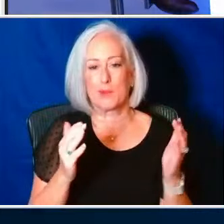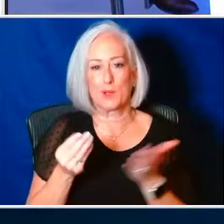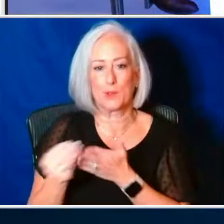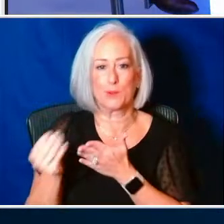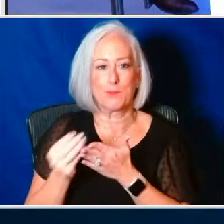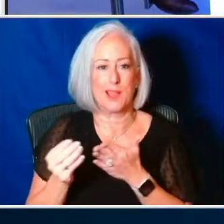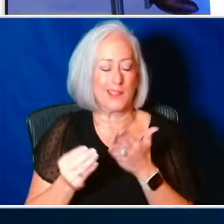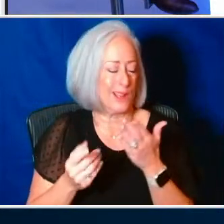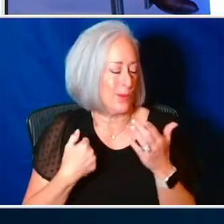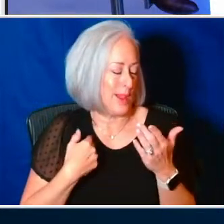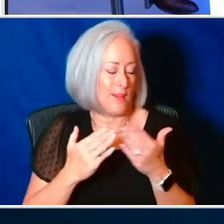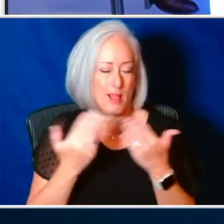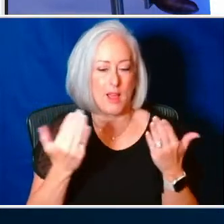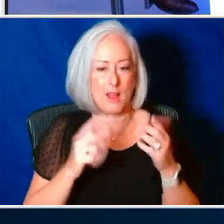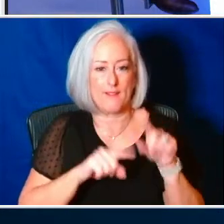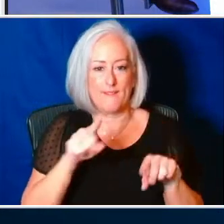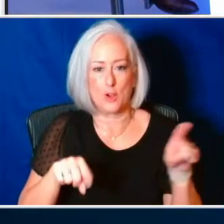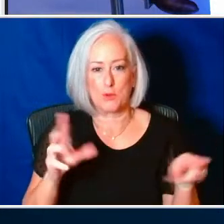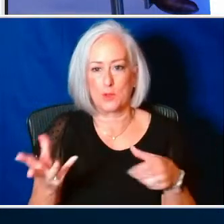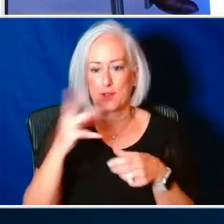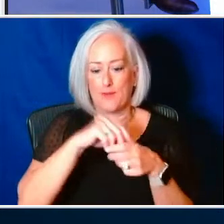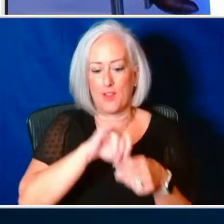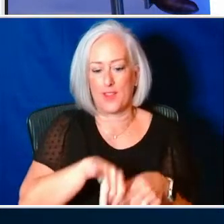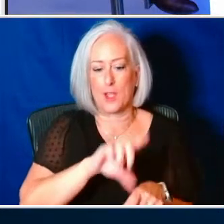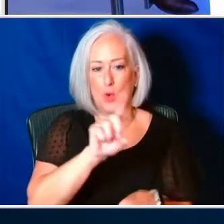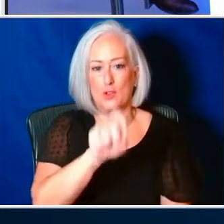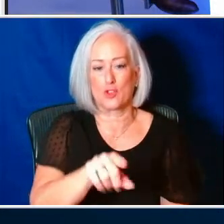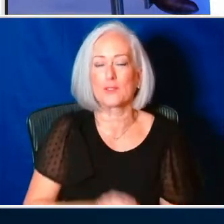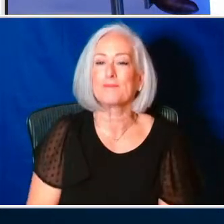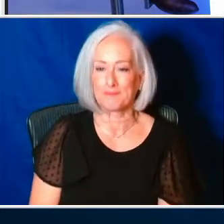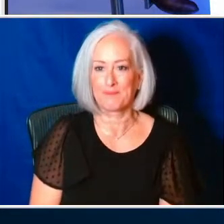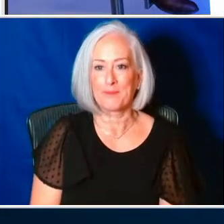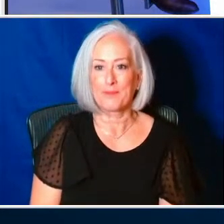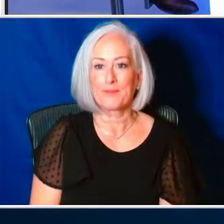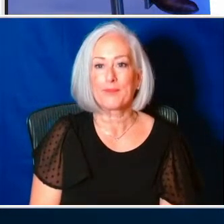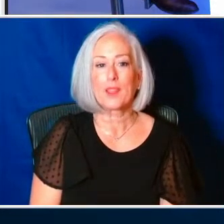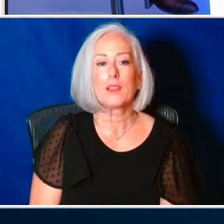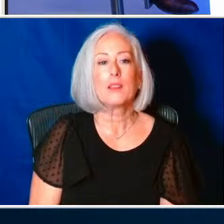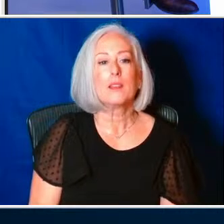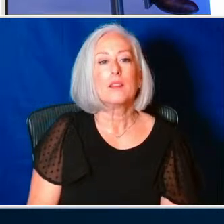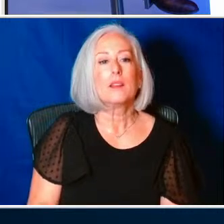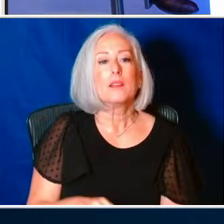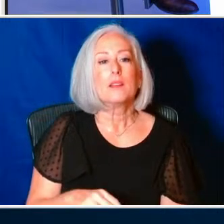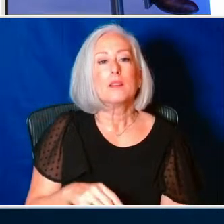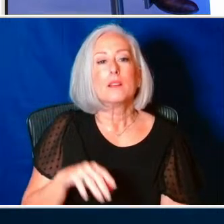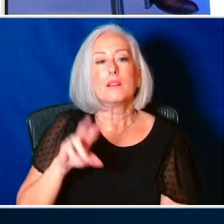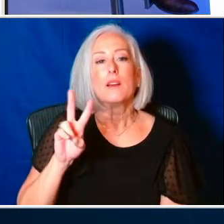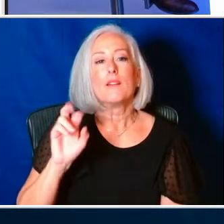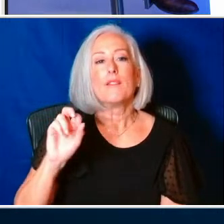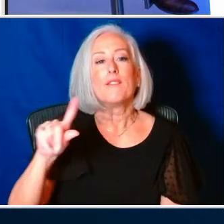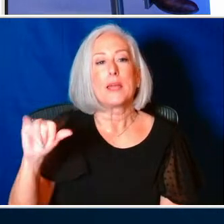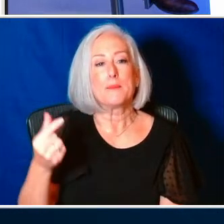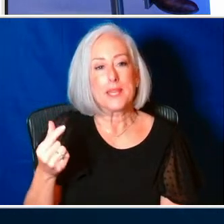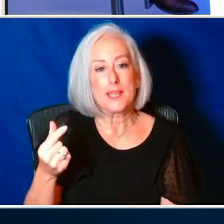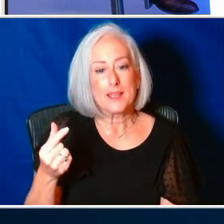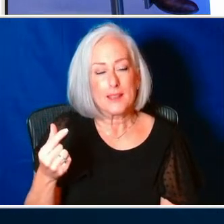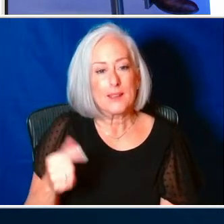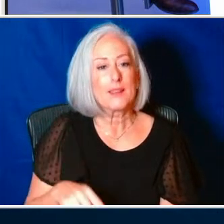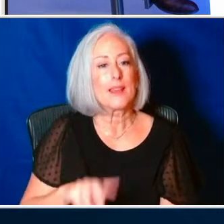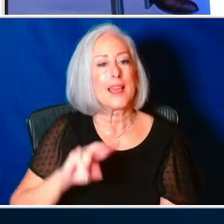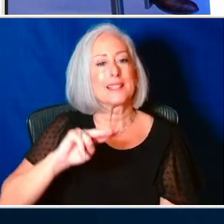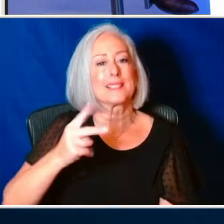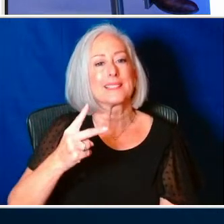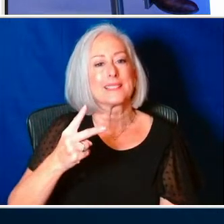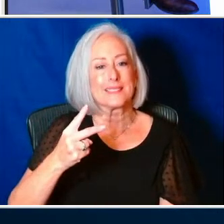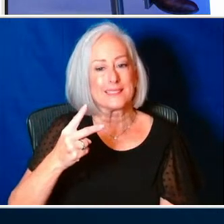So, yes. All right, I had to ask. So what about vaping? And what about secondhand smoke? What are those risks? Let's talk about